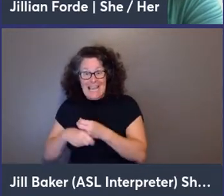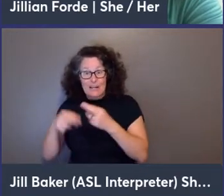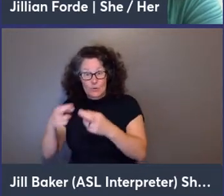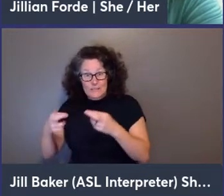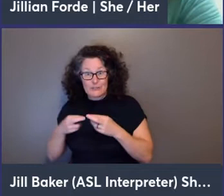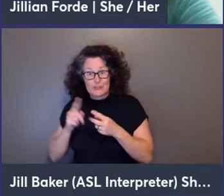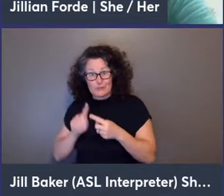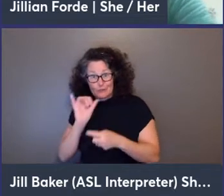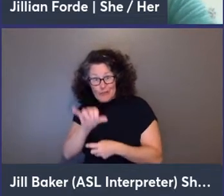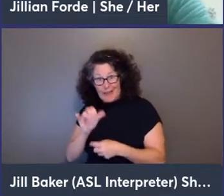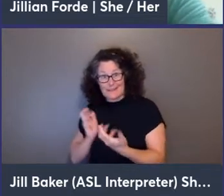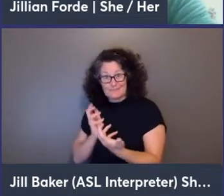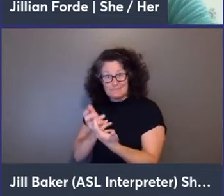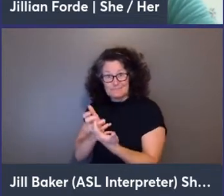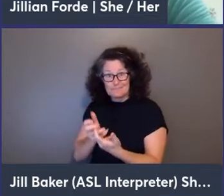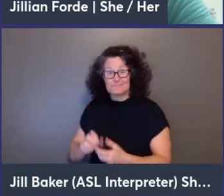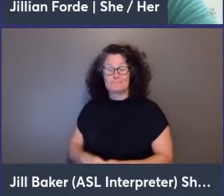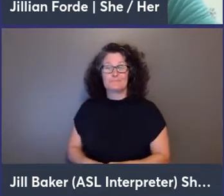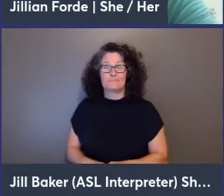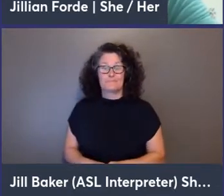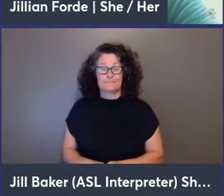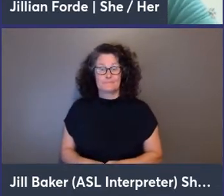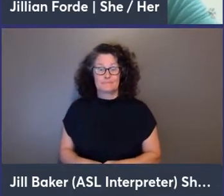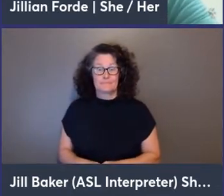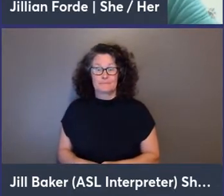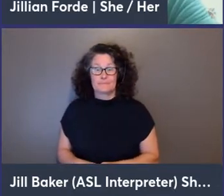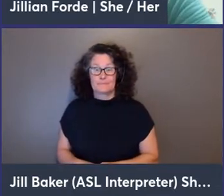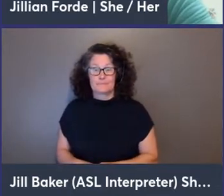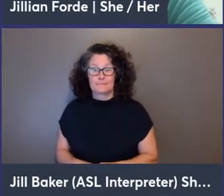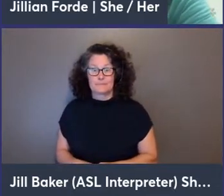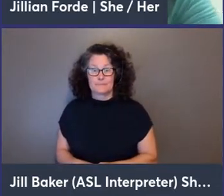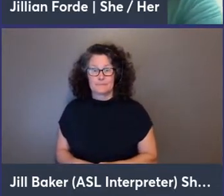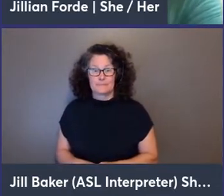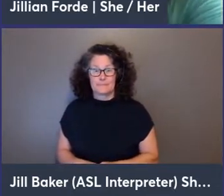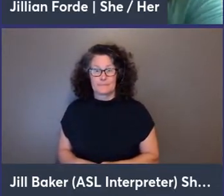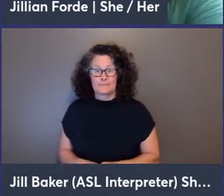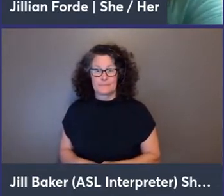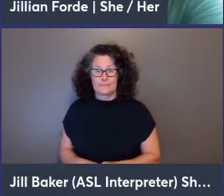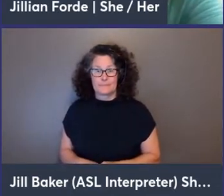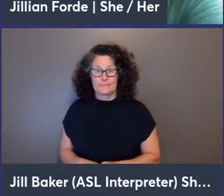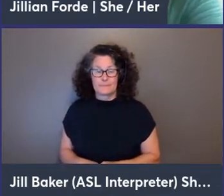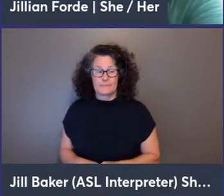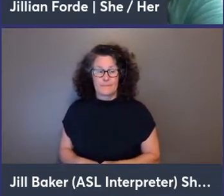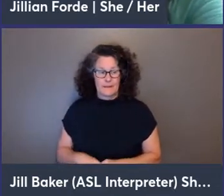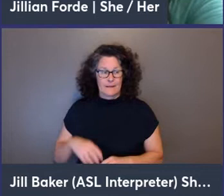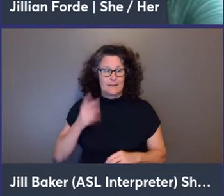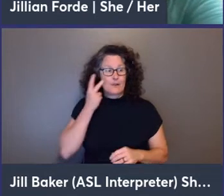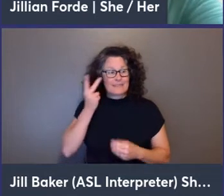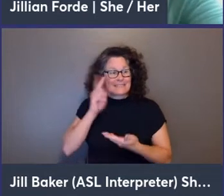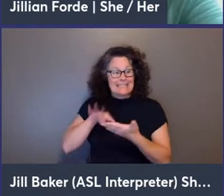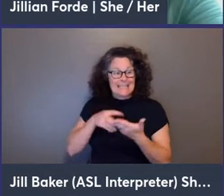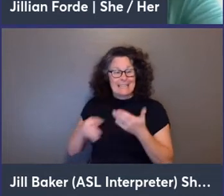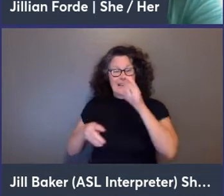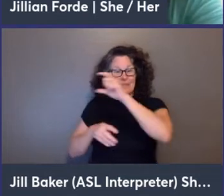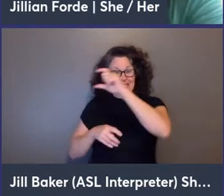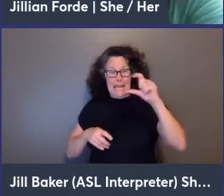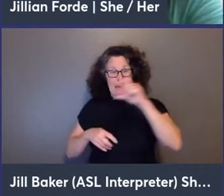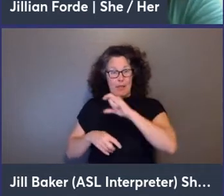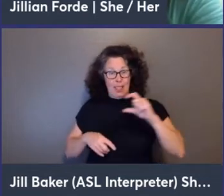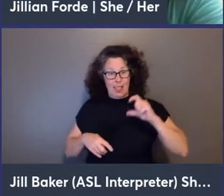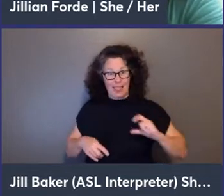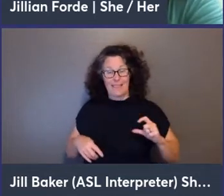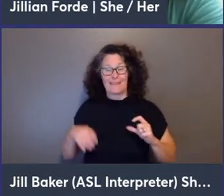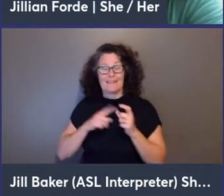dimensions. Let's use table, which is more intuitive. And then let's create a new calculated field,